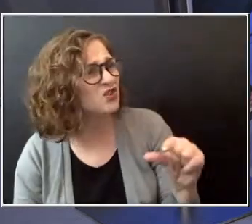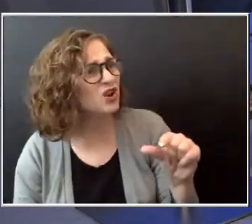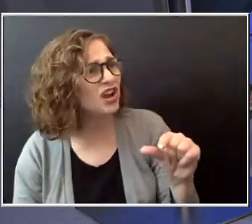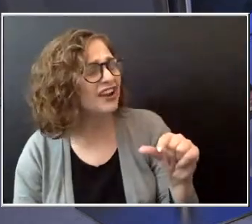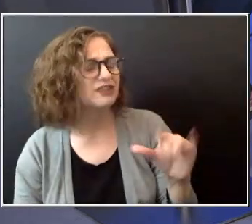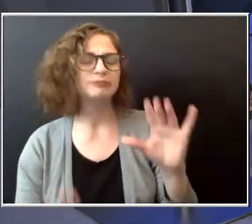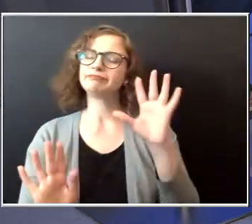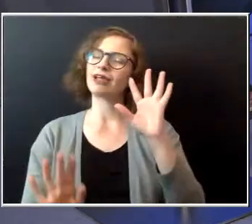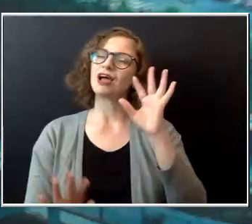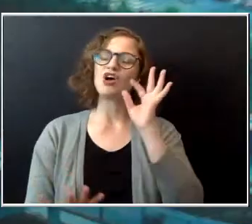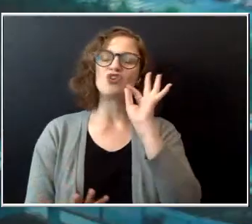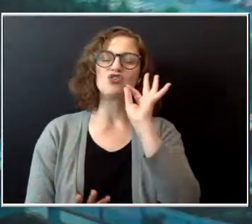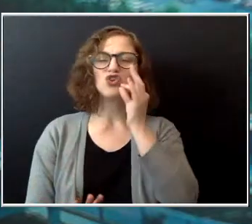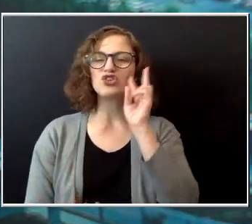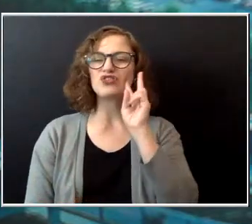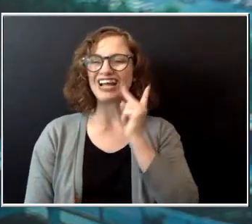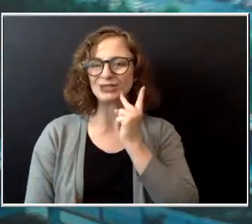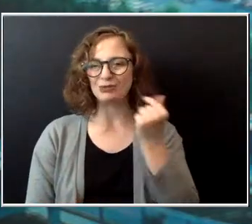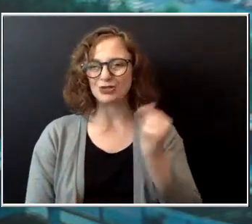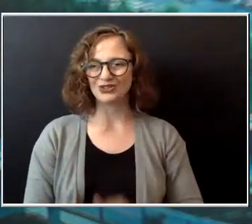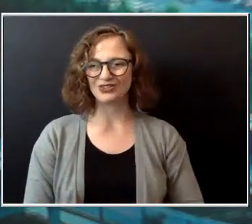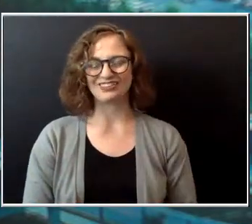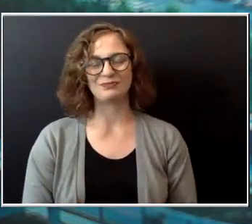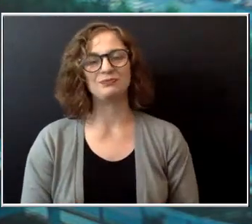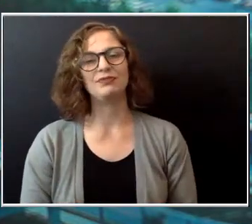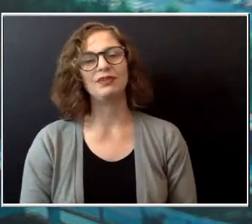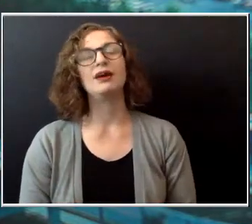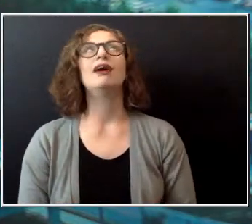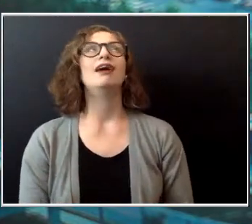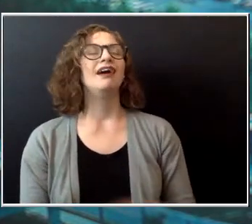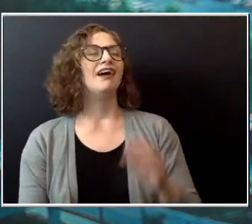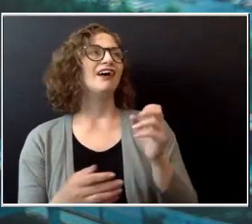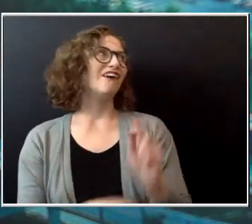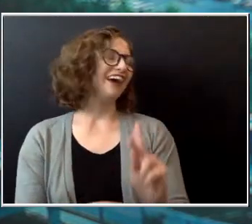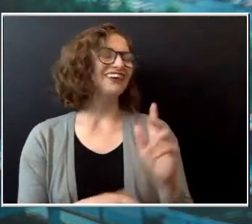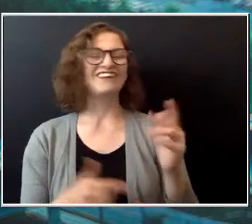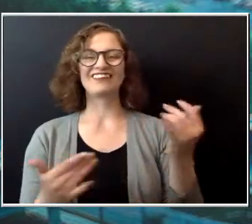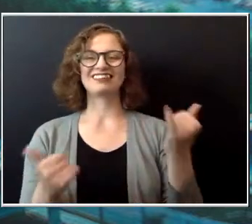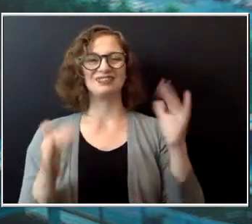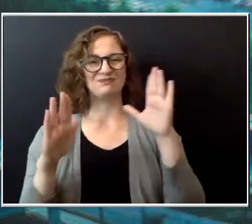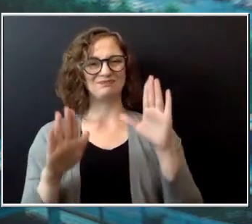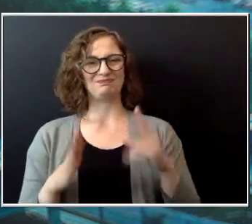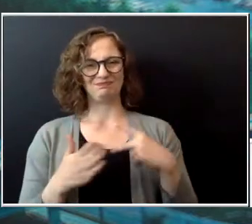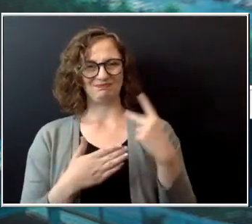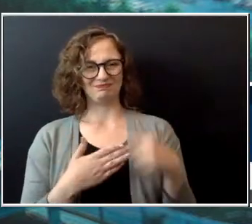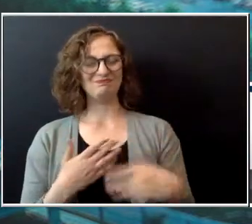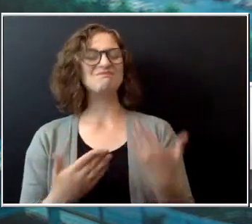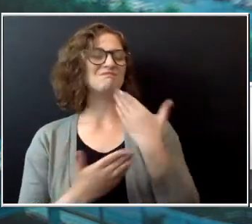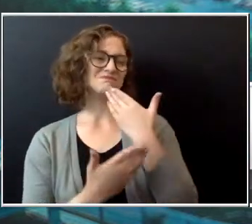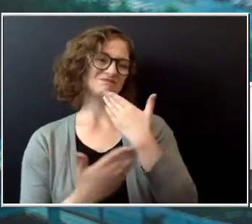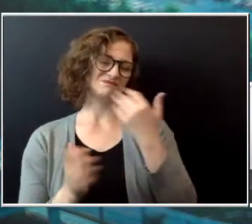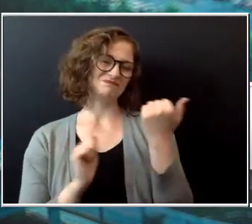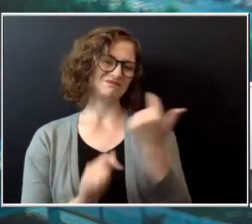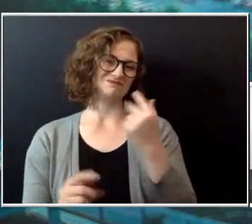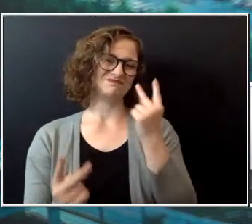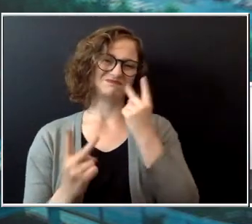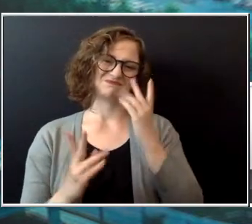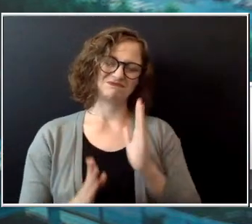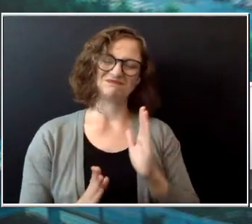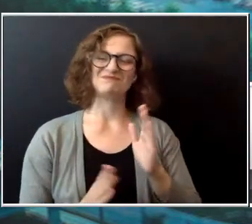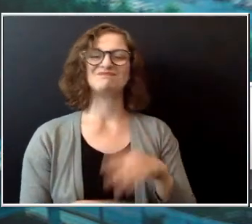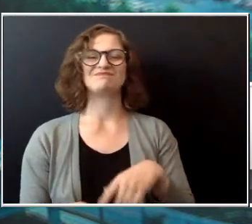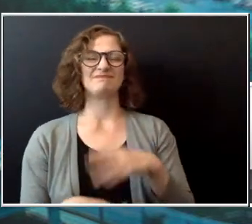All right. Well, this has been a great program. I want to say thanks to all of our guests, and thanks for having a little bit of fun as we take on this